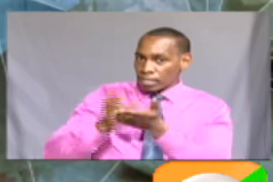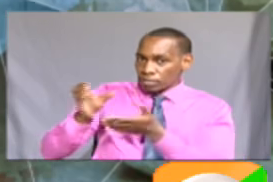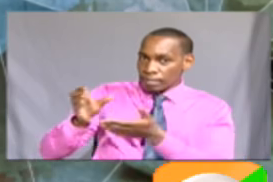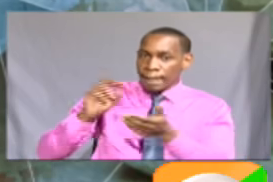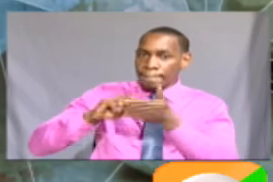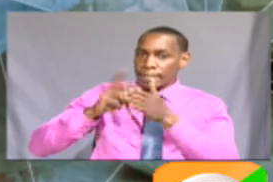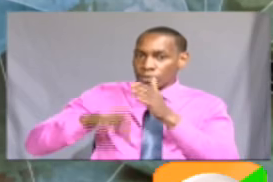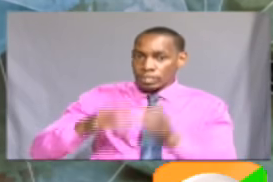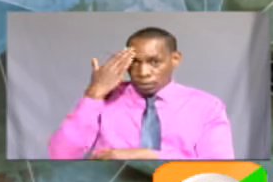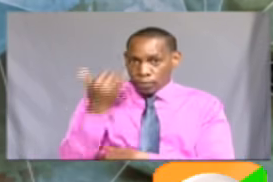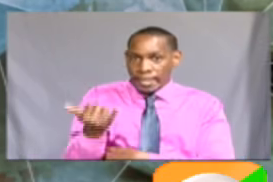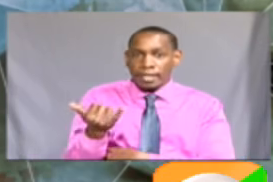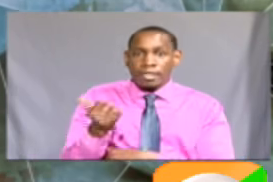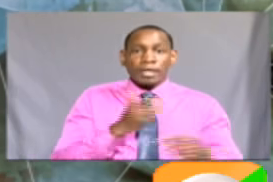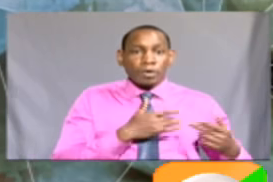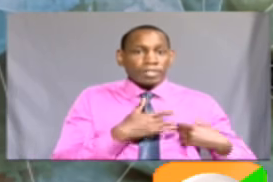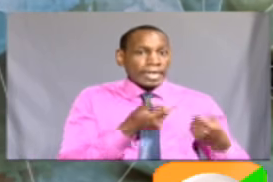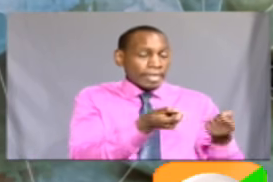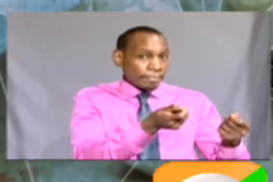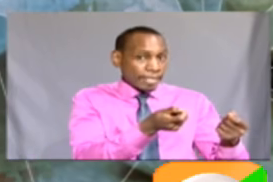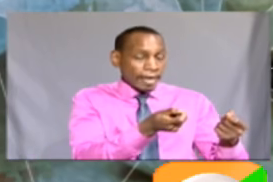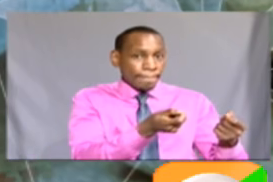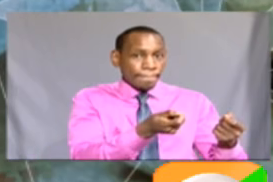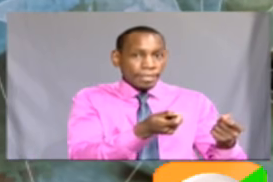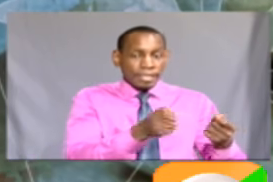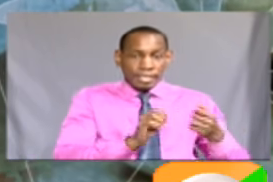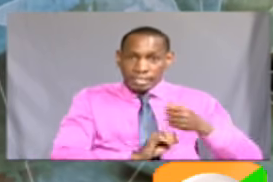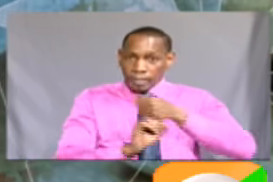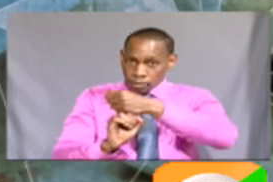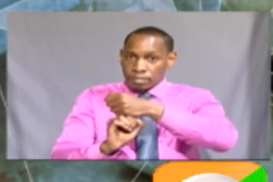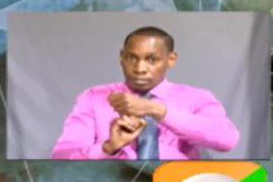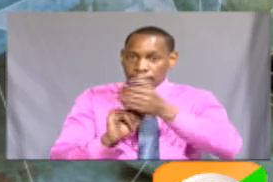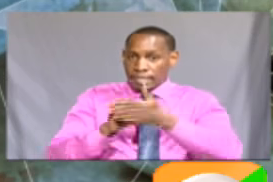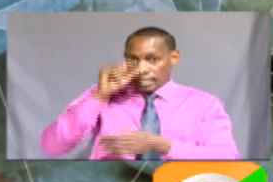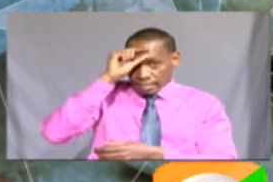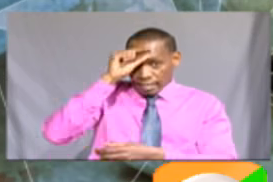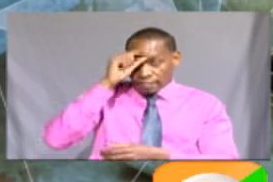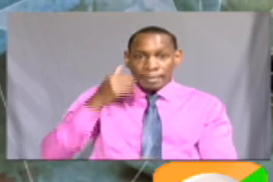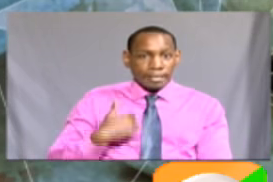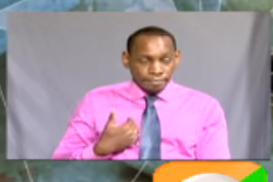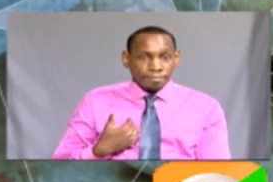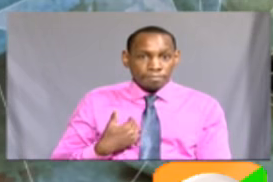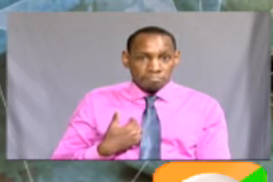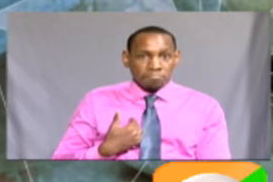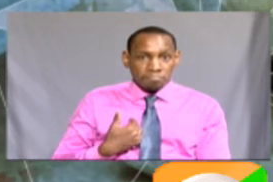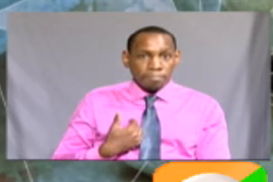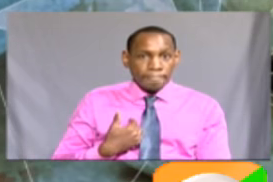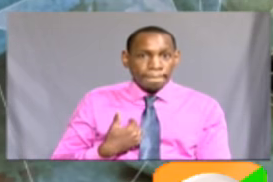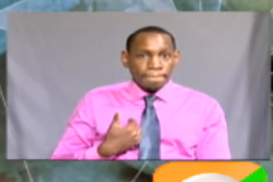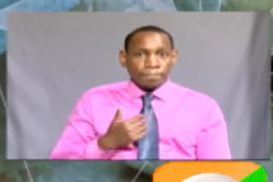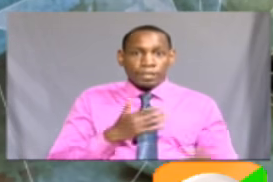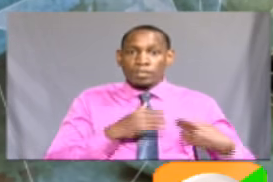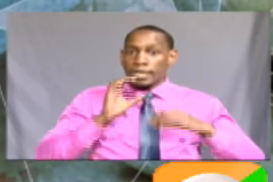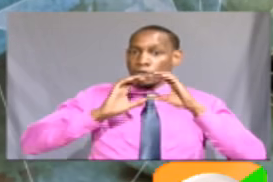is about. Because in terms of media, the amount of support government has received in terms